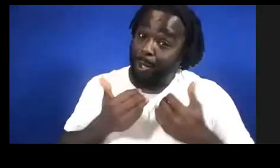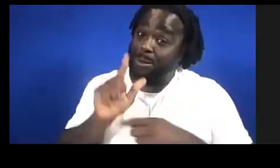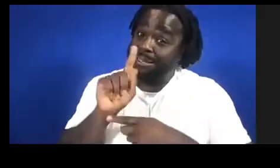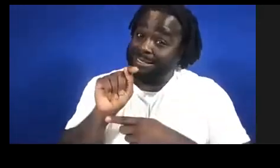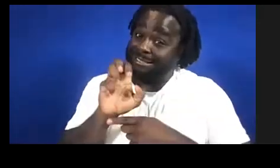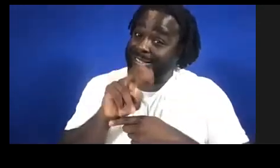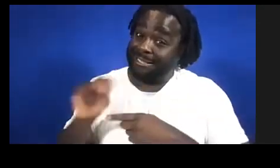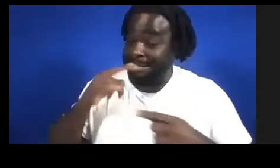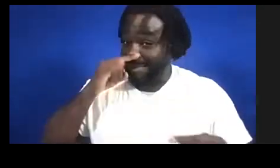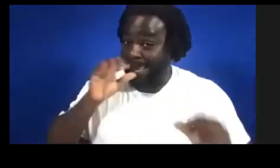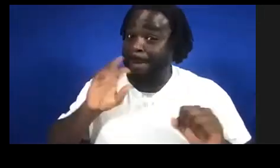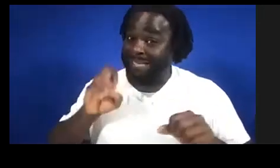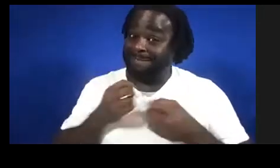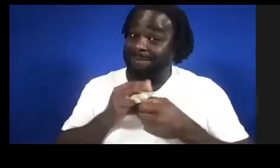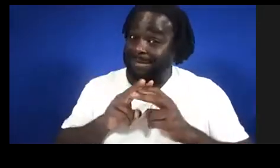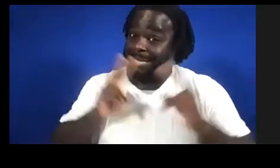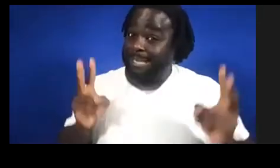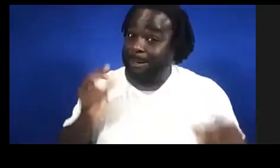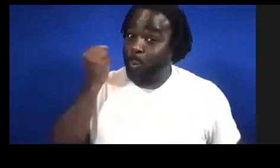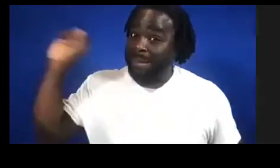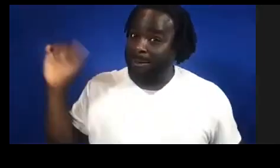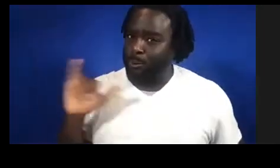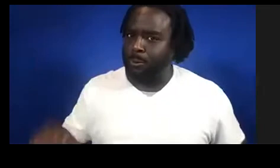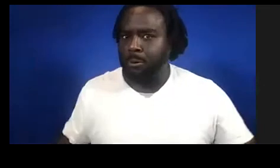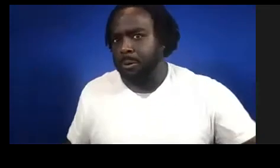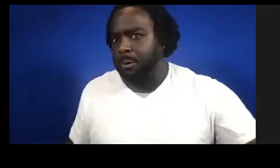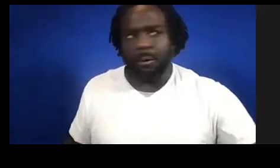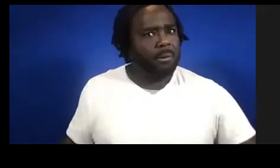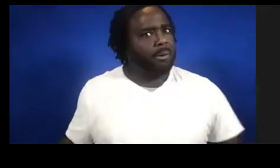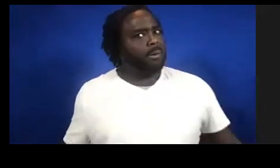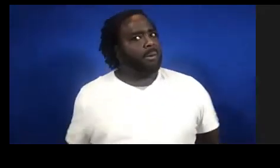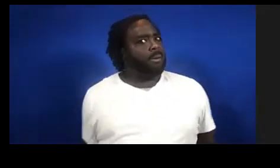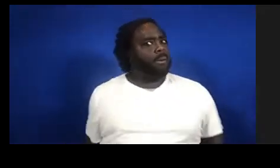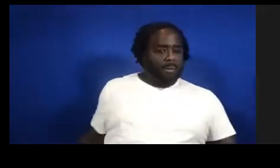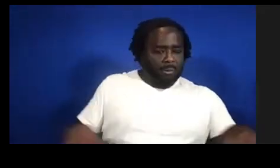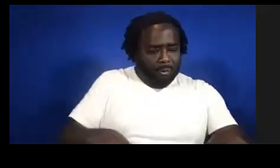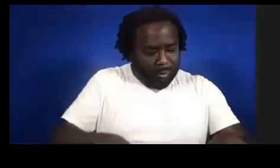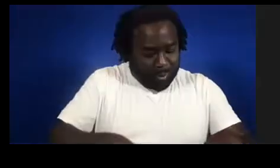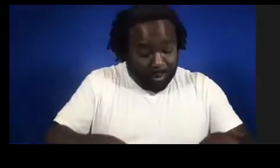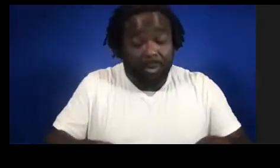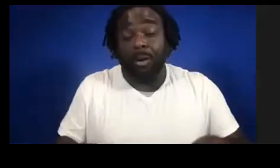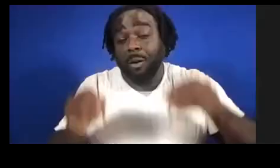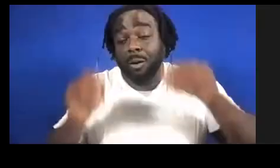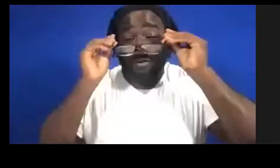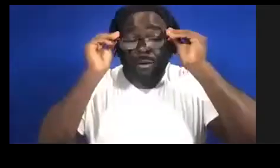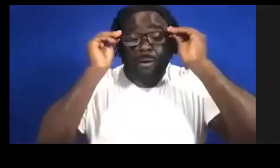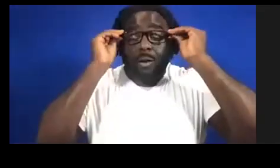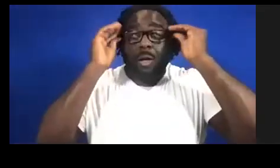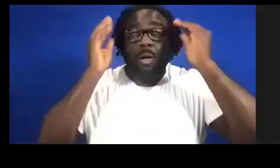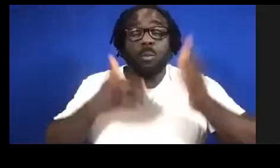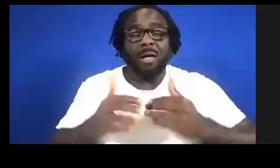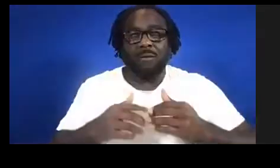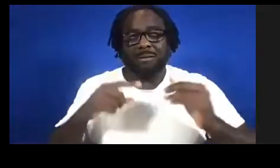Don't play. I know how them teenagers are. Y'all get real